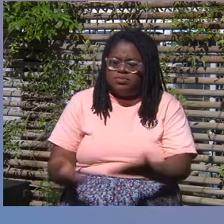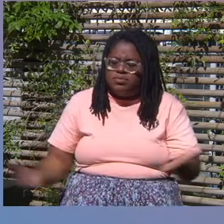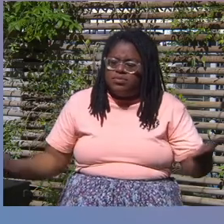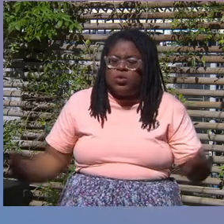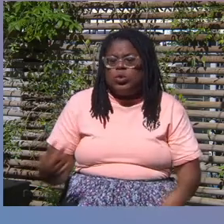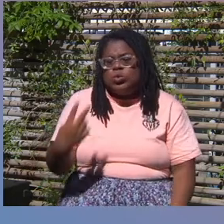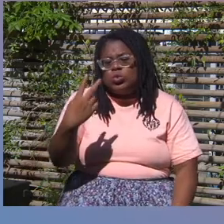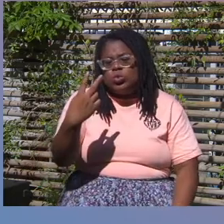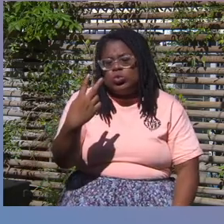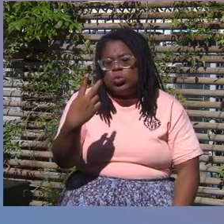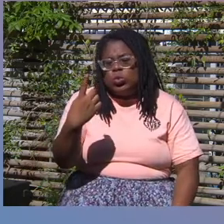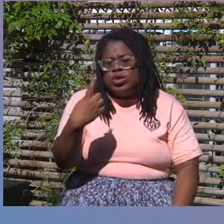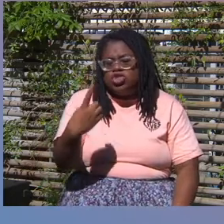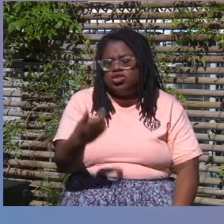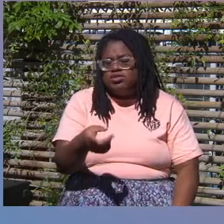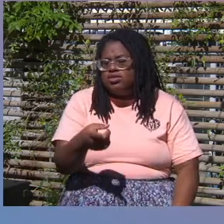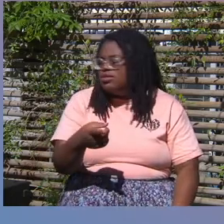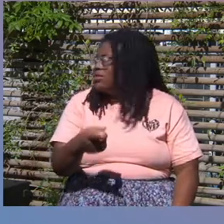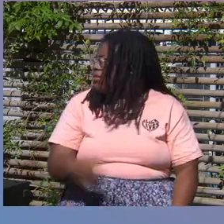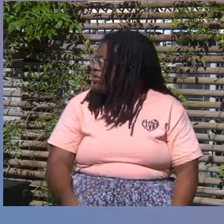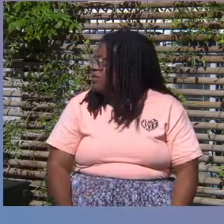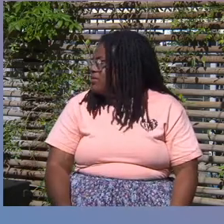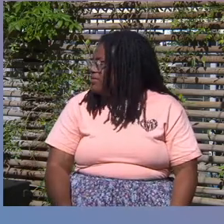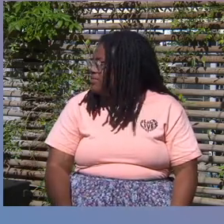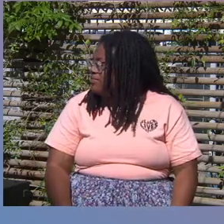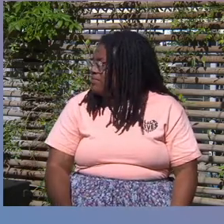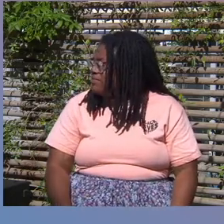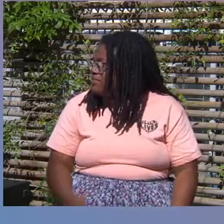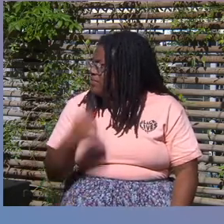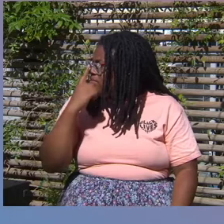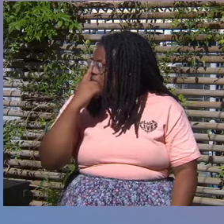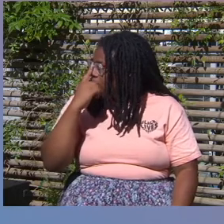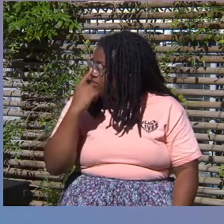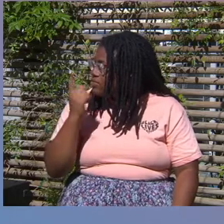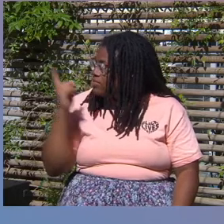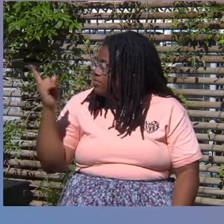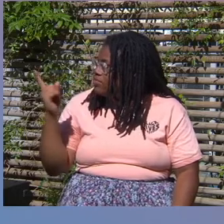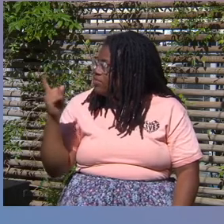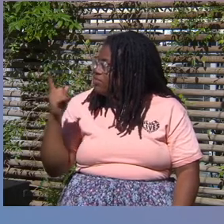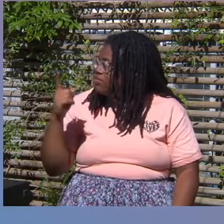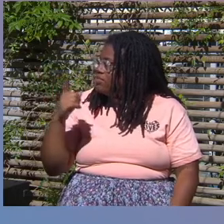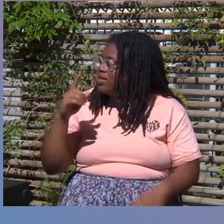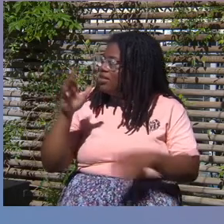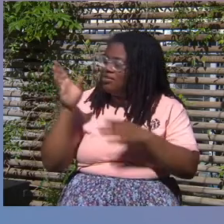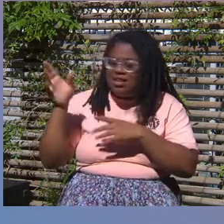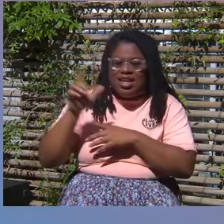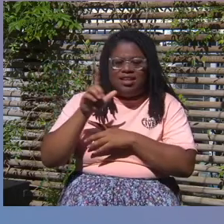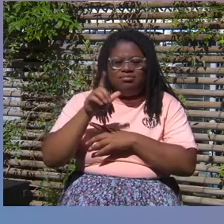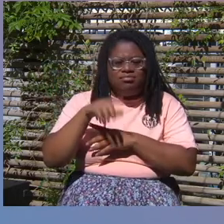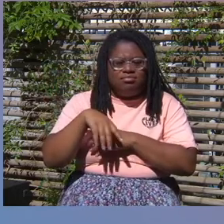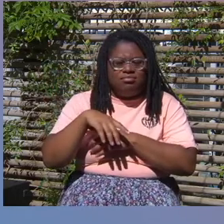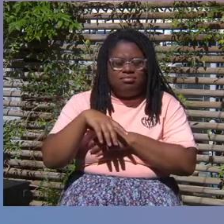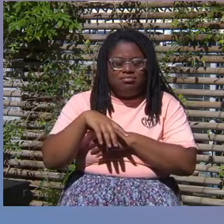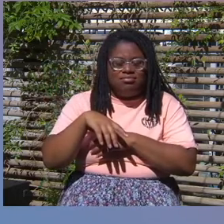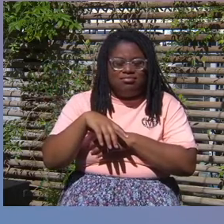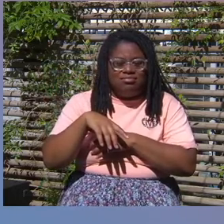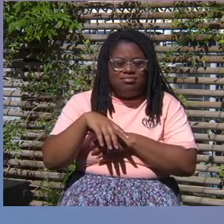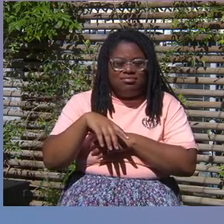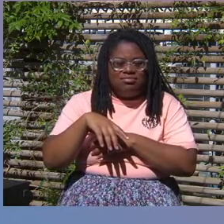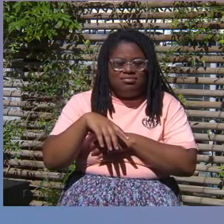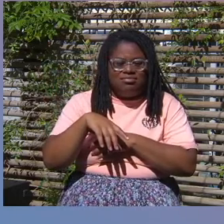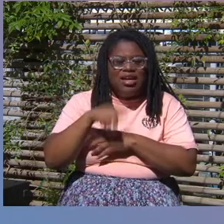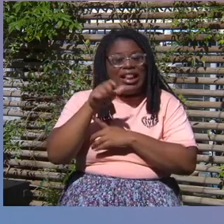have time for like two questions. And now, where's our folk? Leroy right there. Leroy's our training manager. Say hi to Leroy. Hey, Leroy. He is